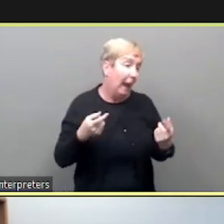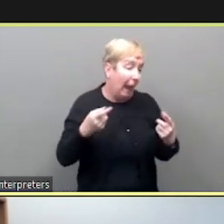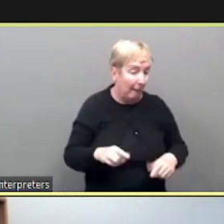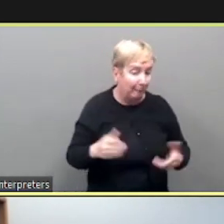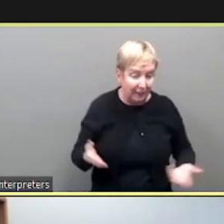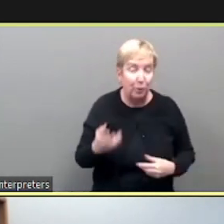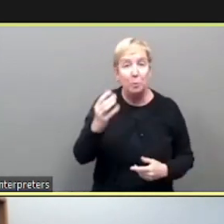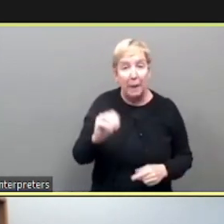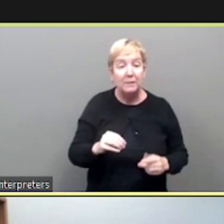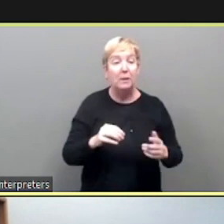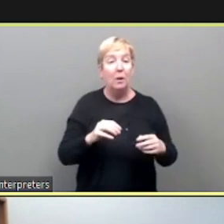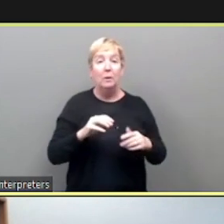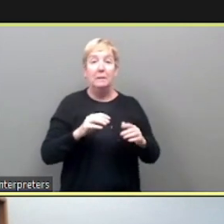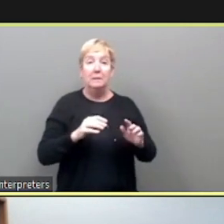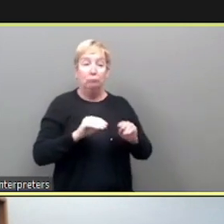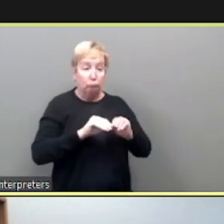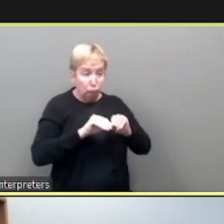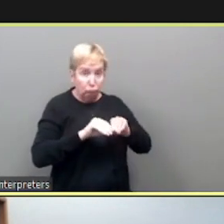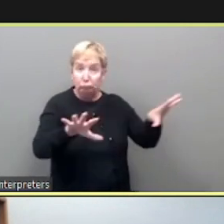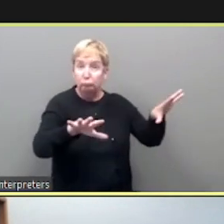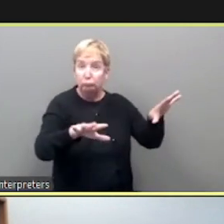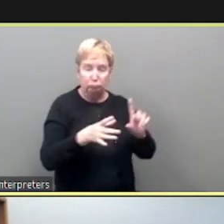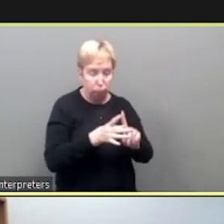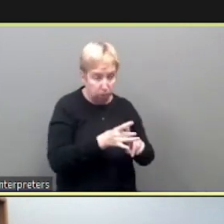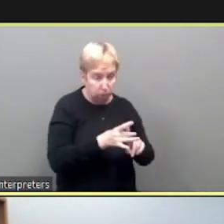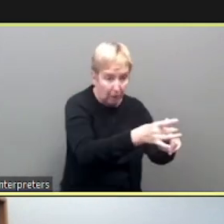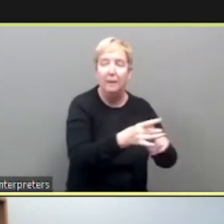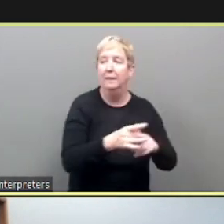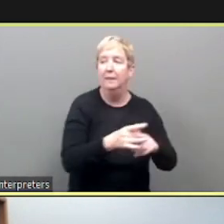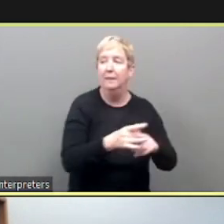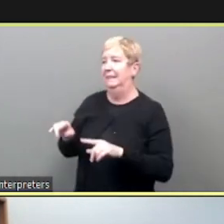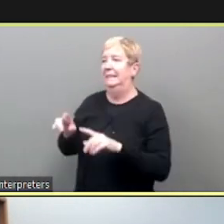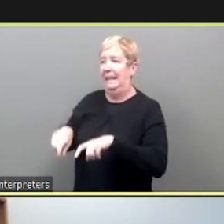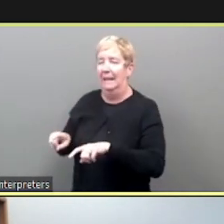surge in testing. And on average, that 7-day